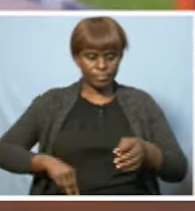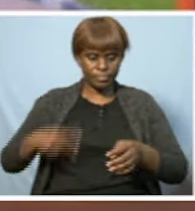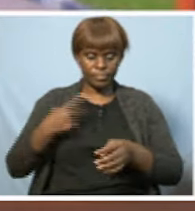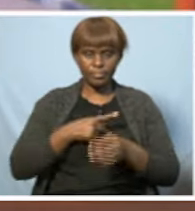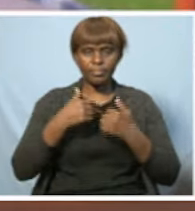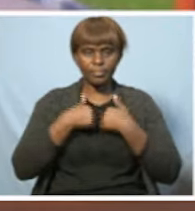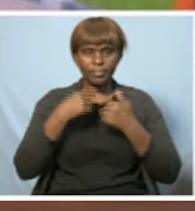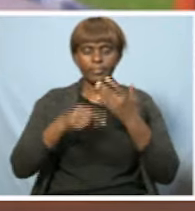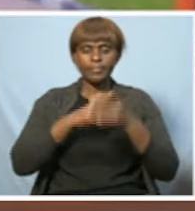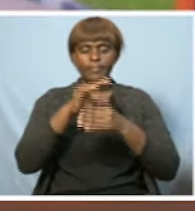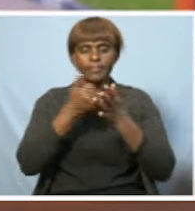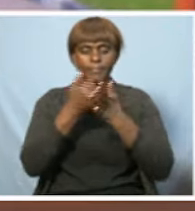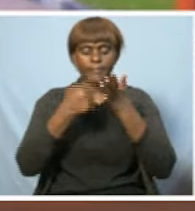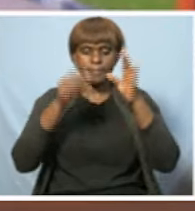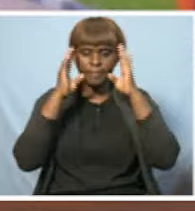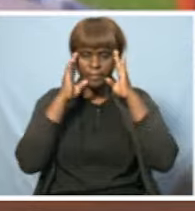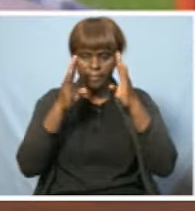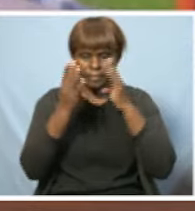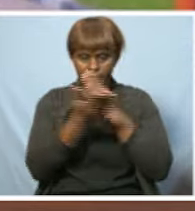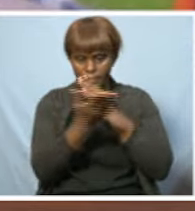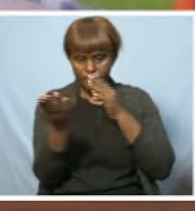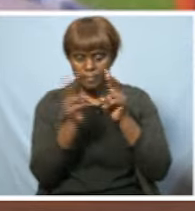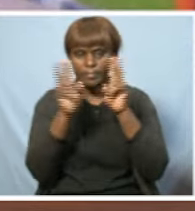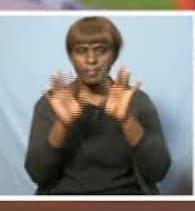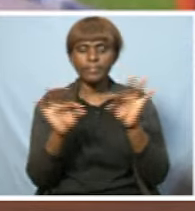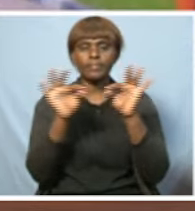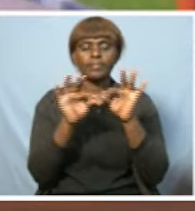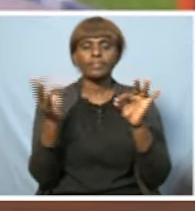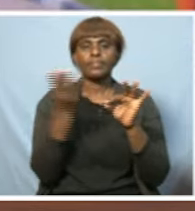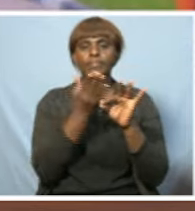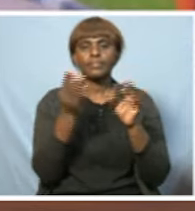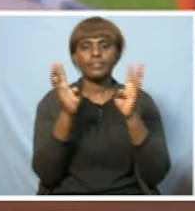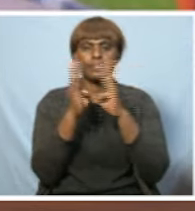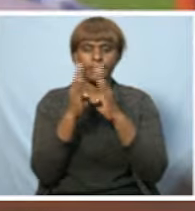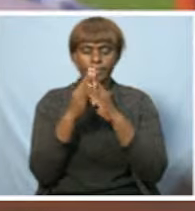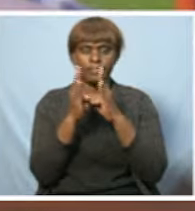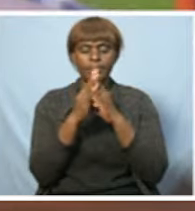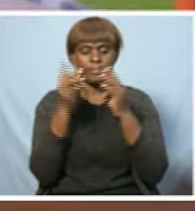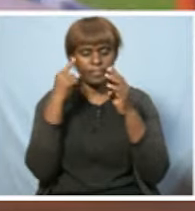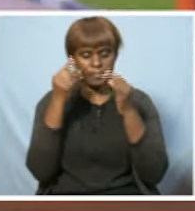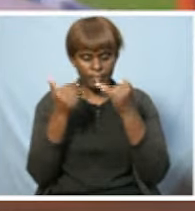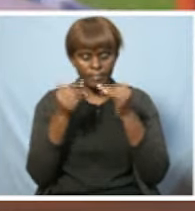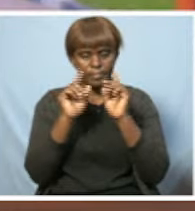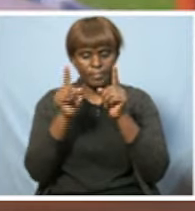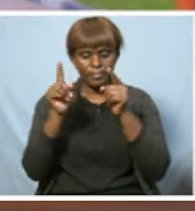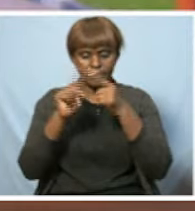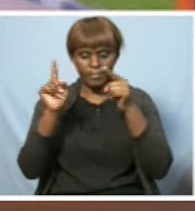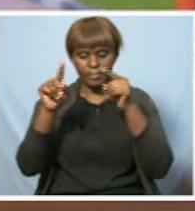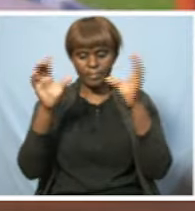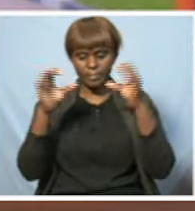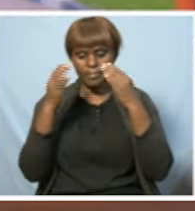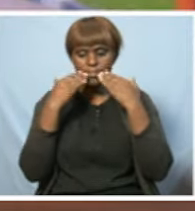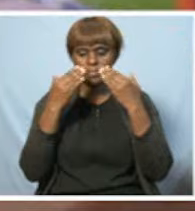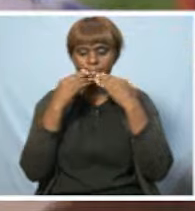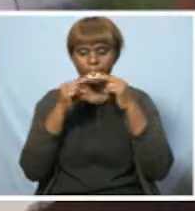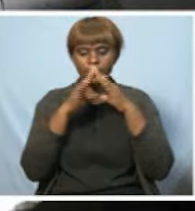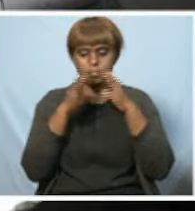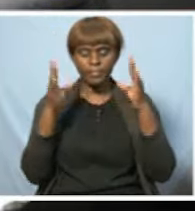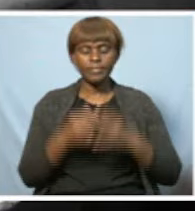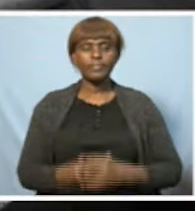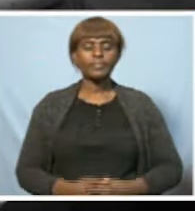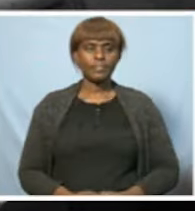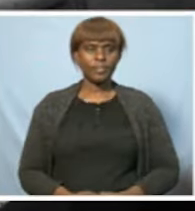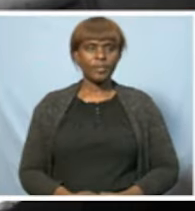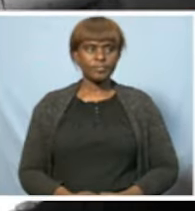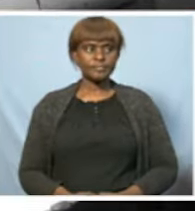parliament were attending to these very equally important meetings. So for now, we cross over to that committee. Thank you so much for your time.